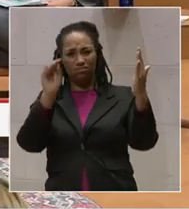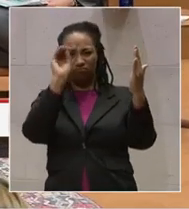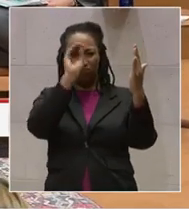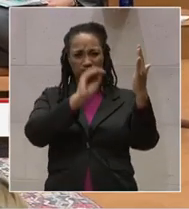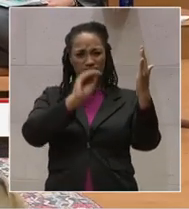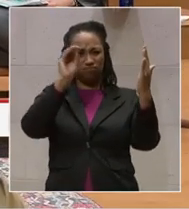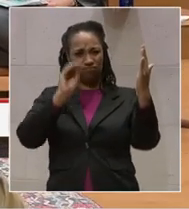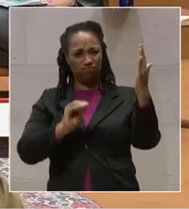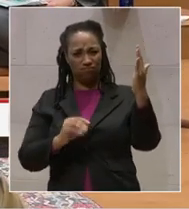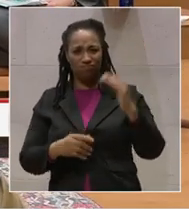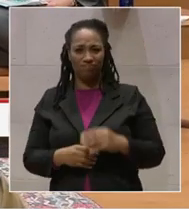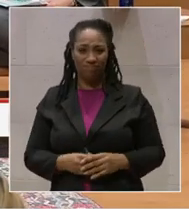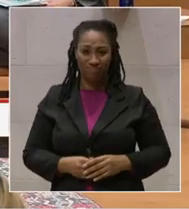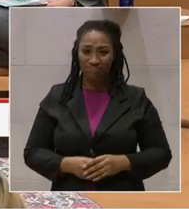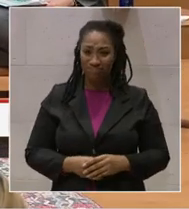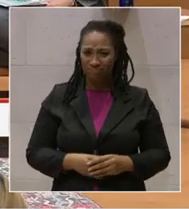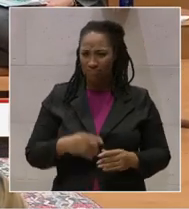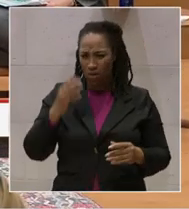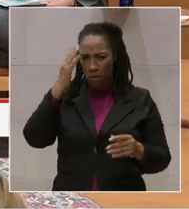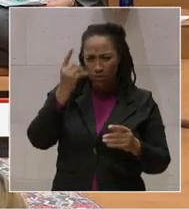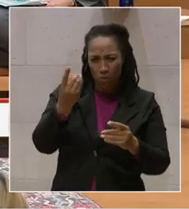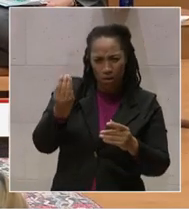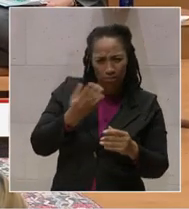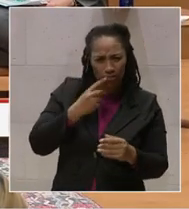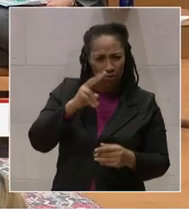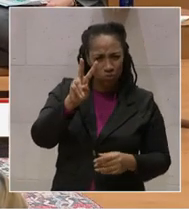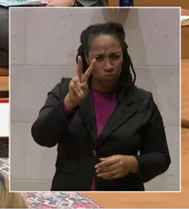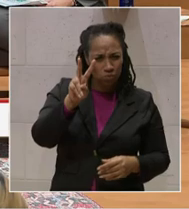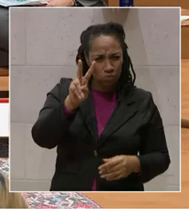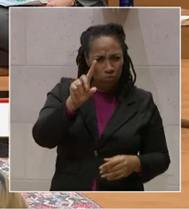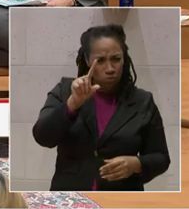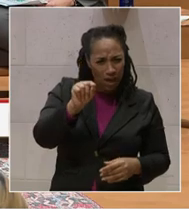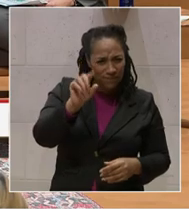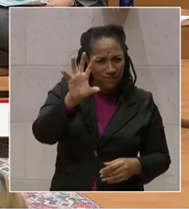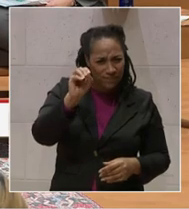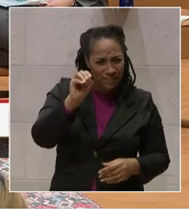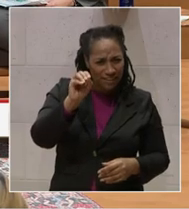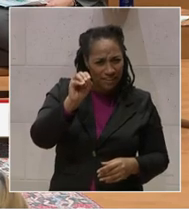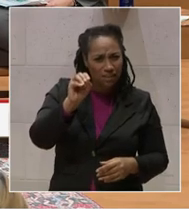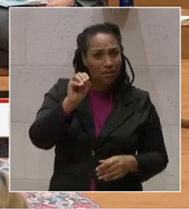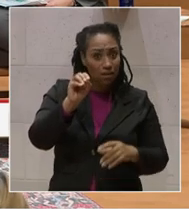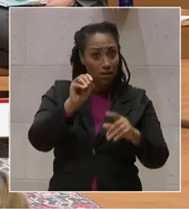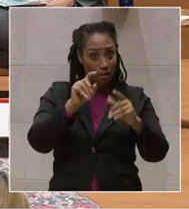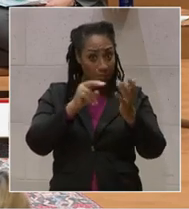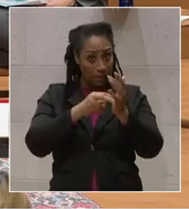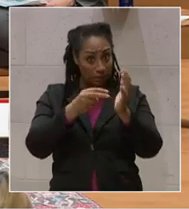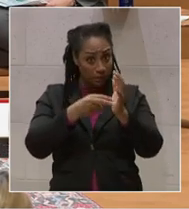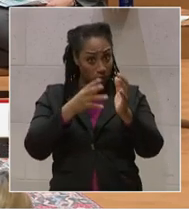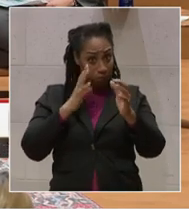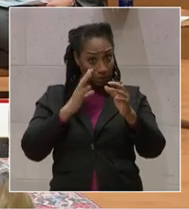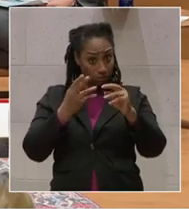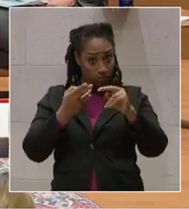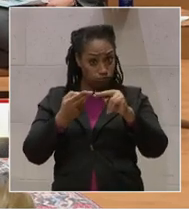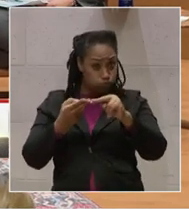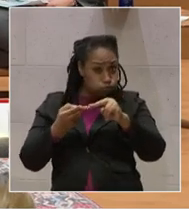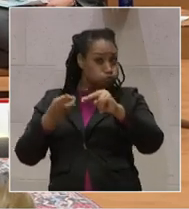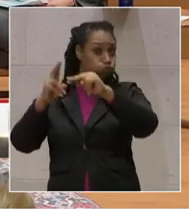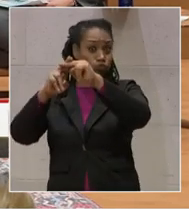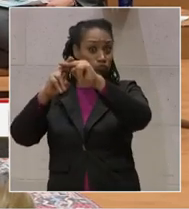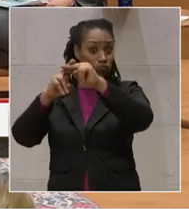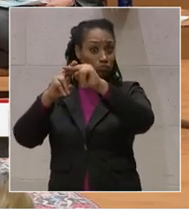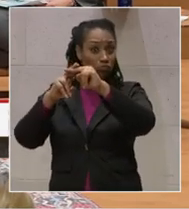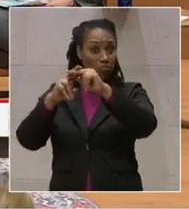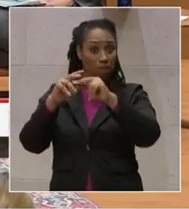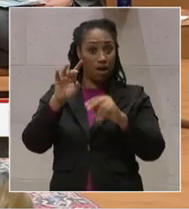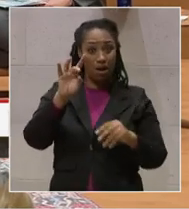2050, the district's population could increase to 845,000. So housing is such a dramatic part of being able to